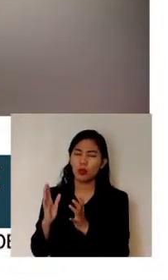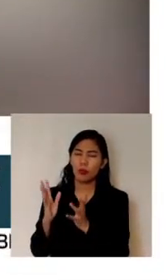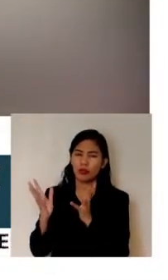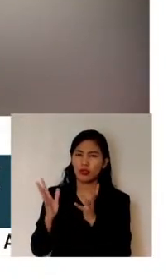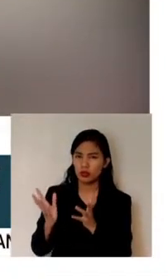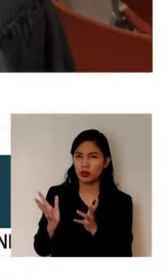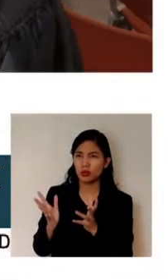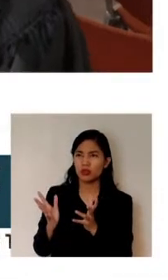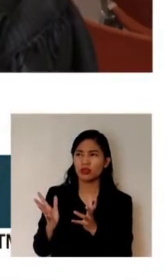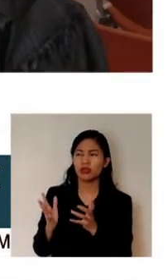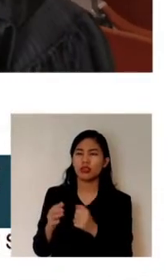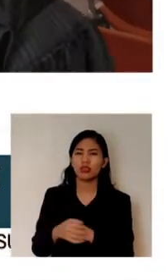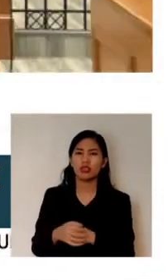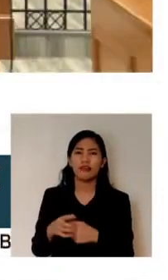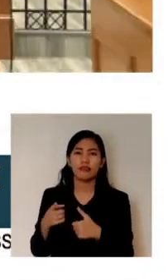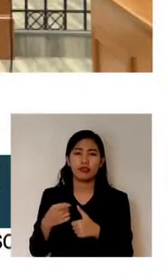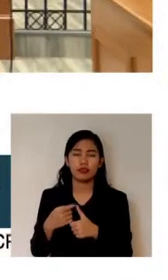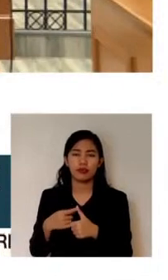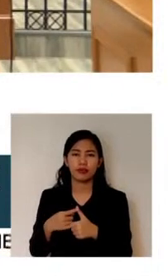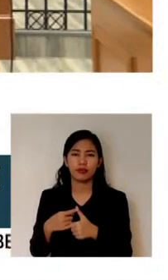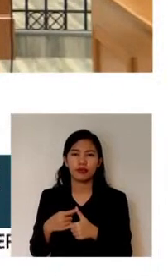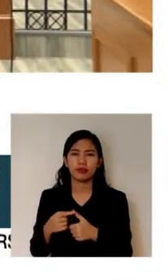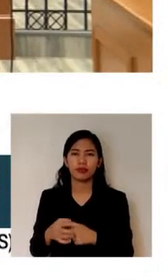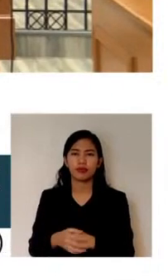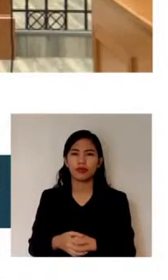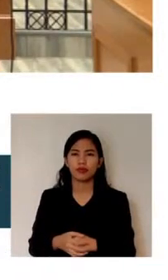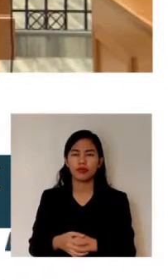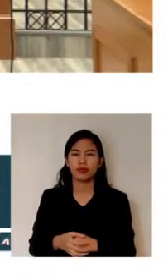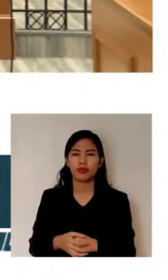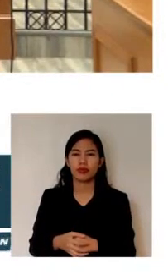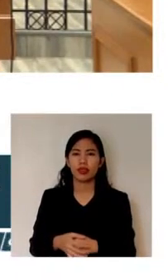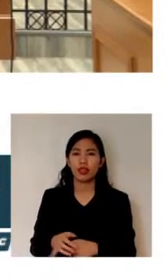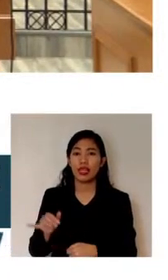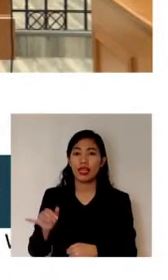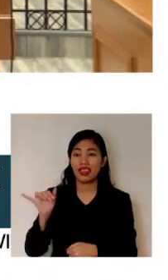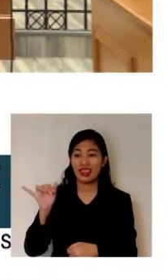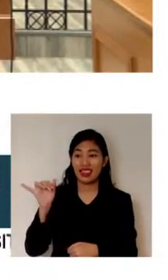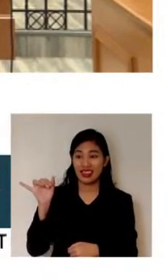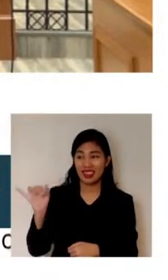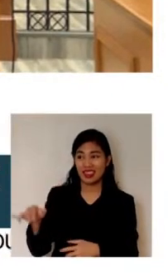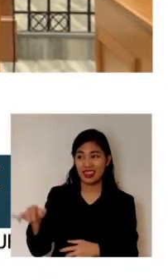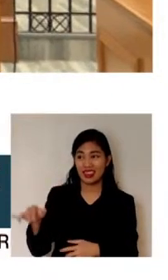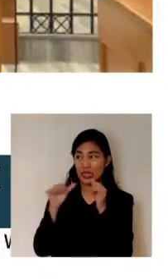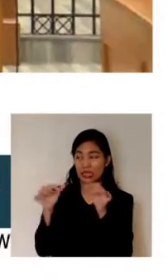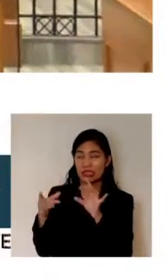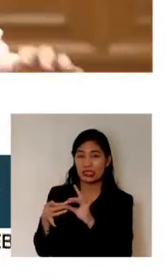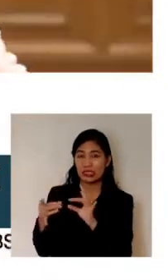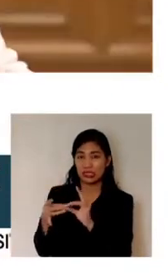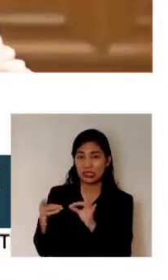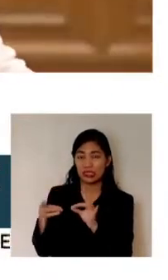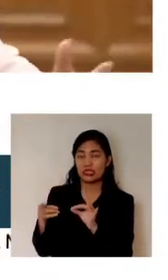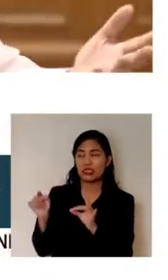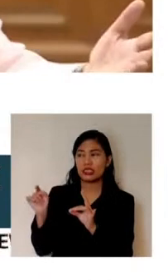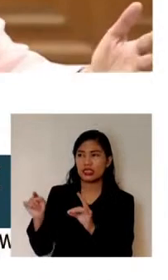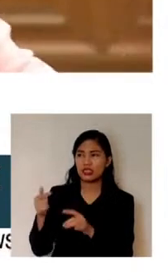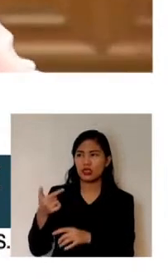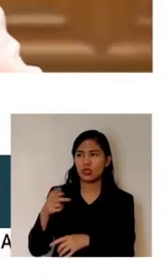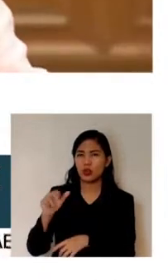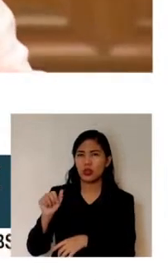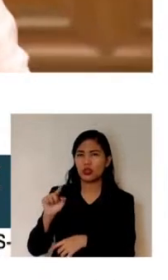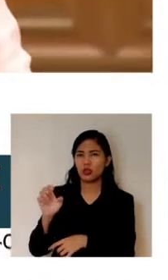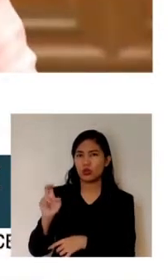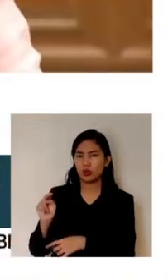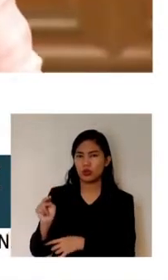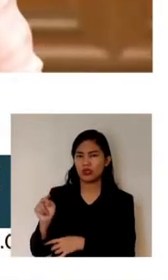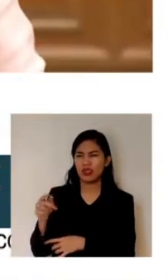Number one, that particular statement of Commissioner Guanzon is